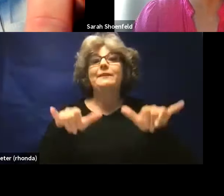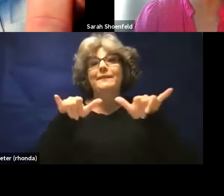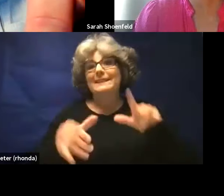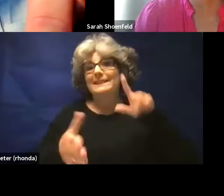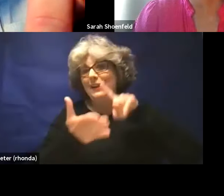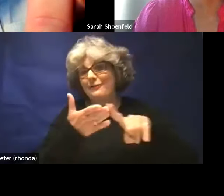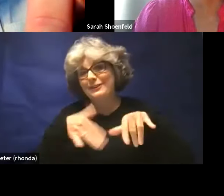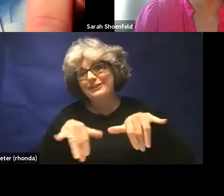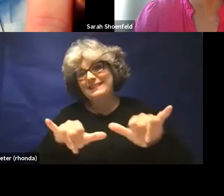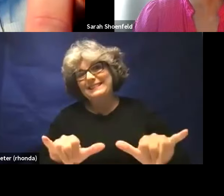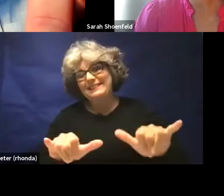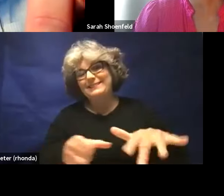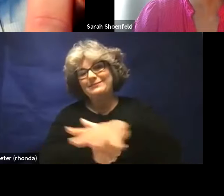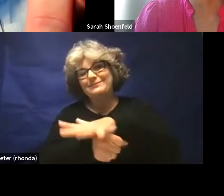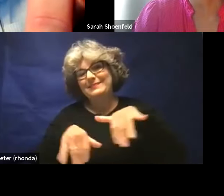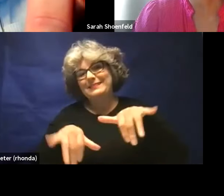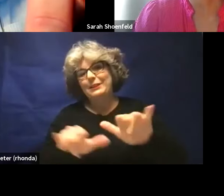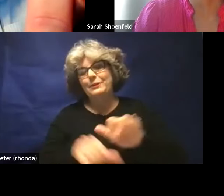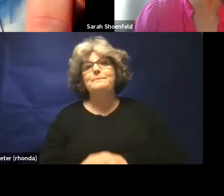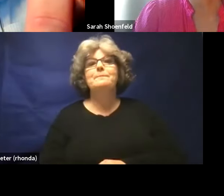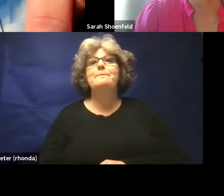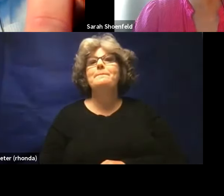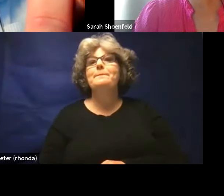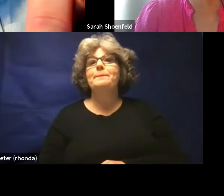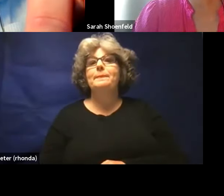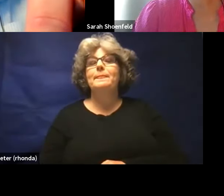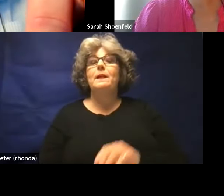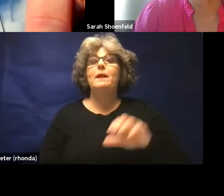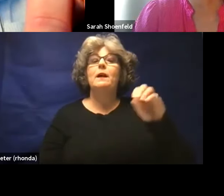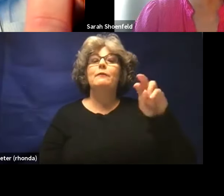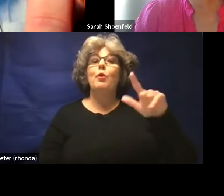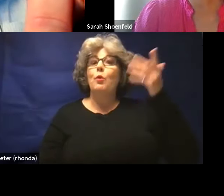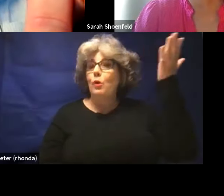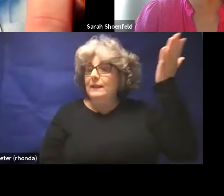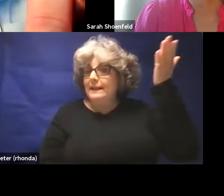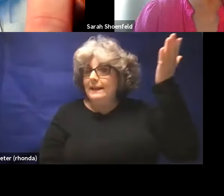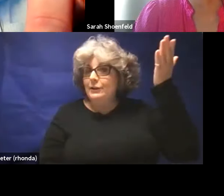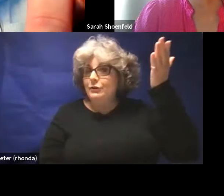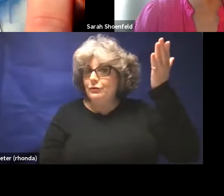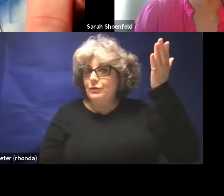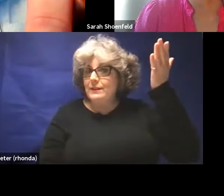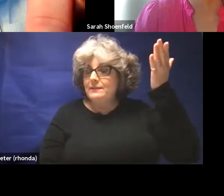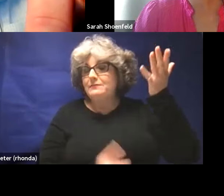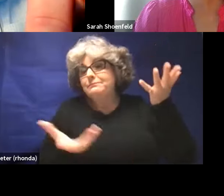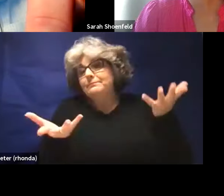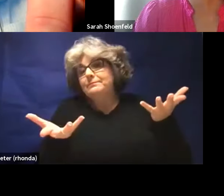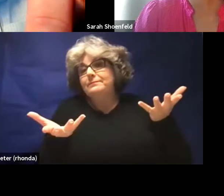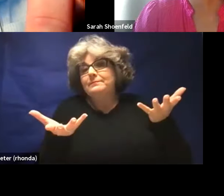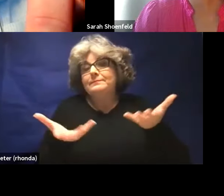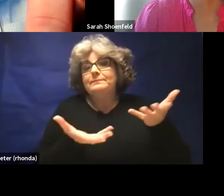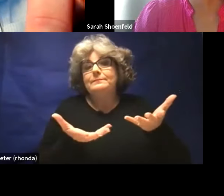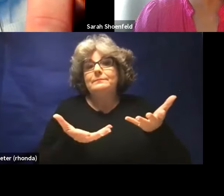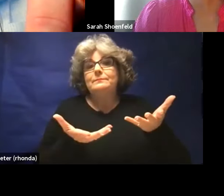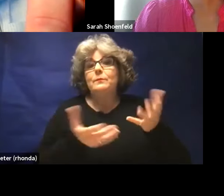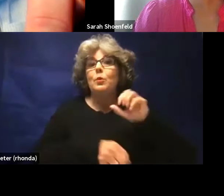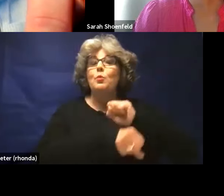research, same neighborhoods. For oral histories, it was a matter of, we were